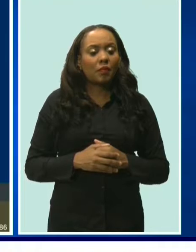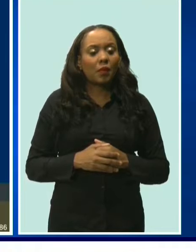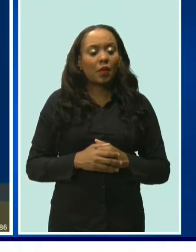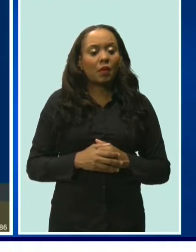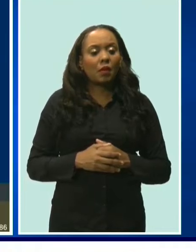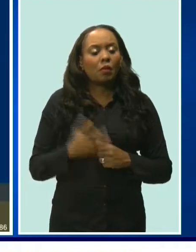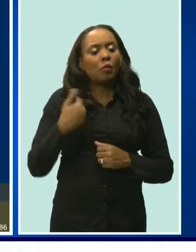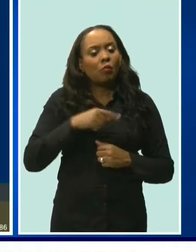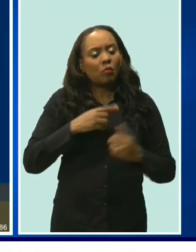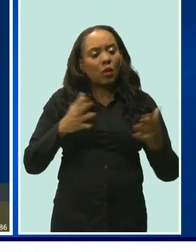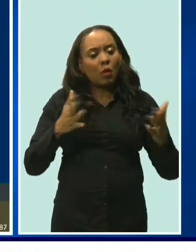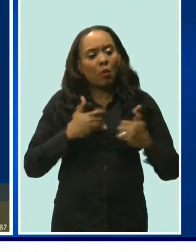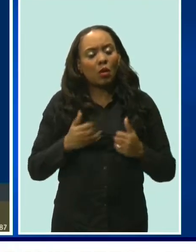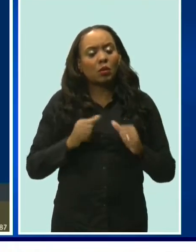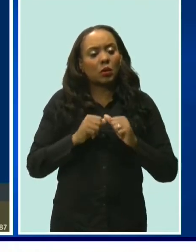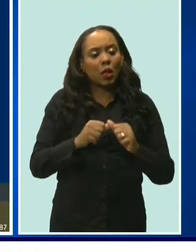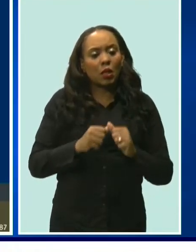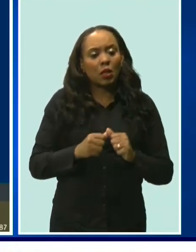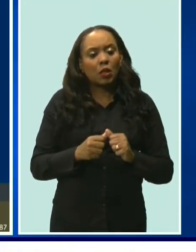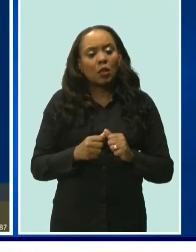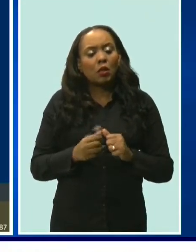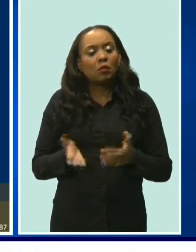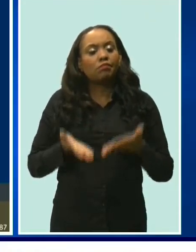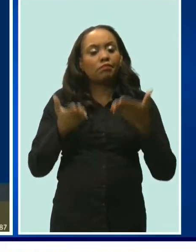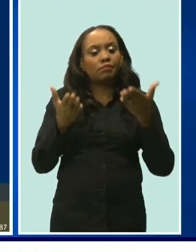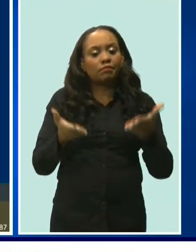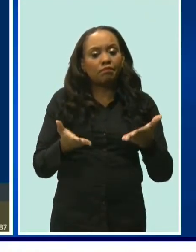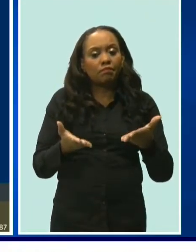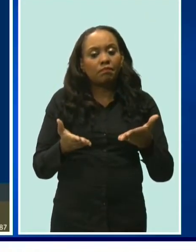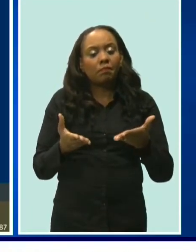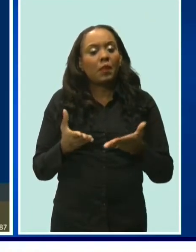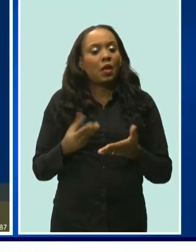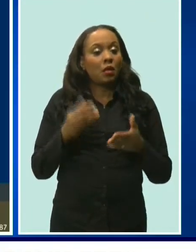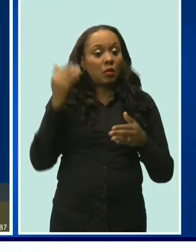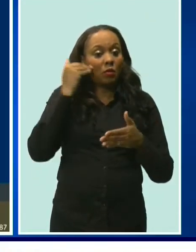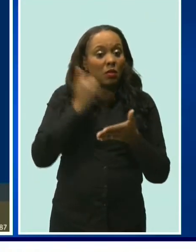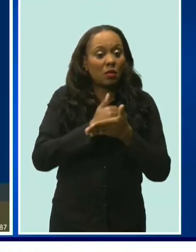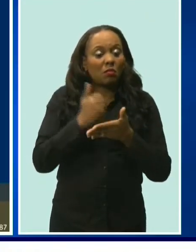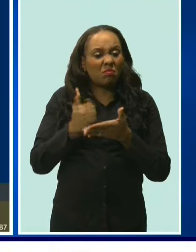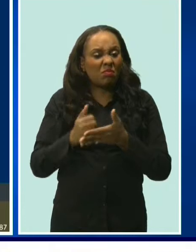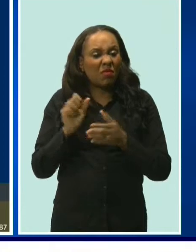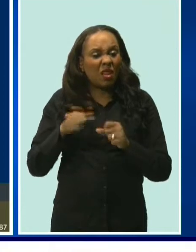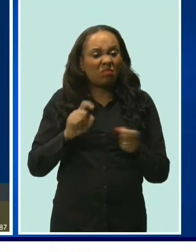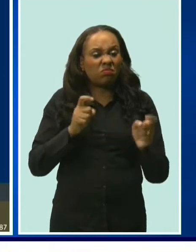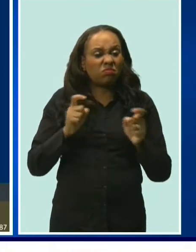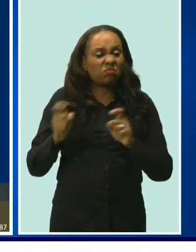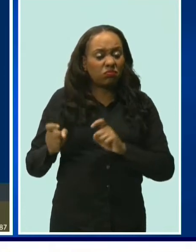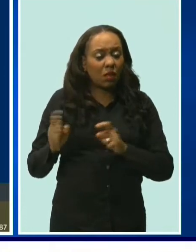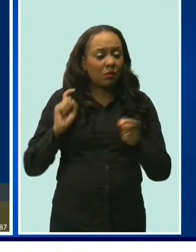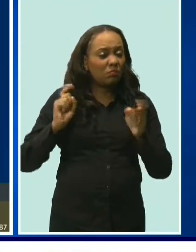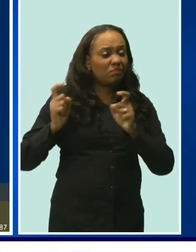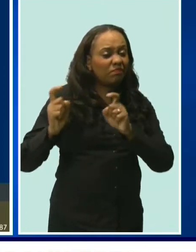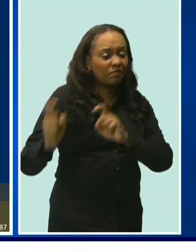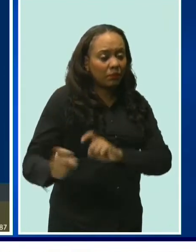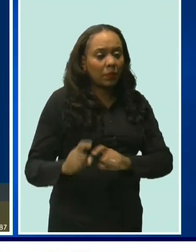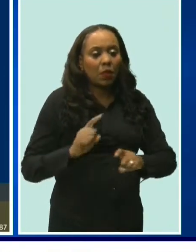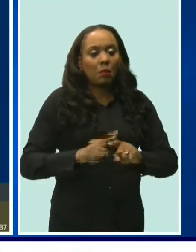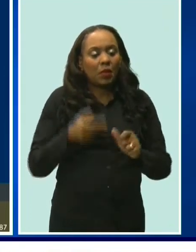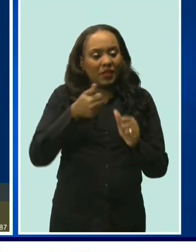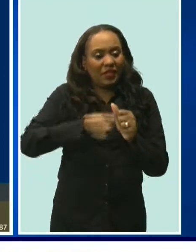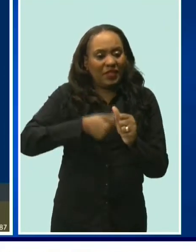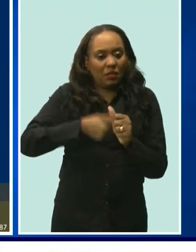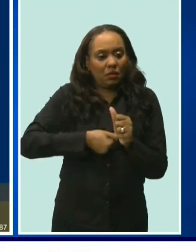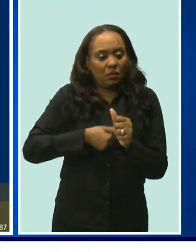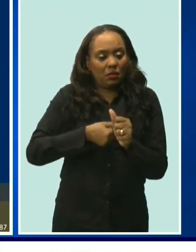periodically, the bank may expand the select range of fees over time. However, each bank remains